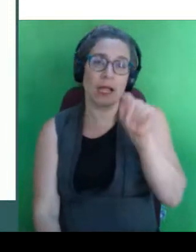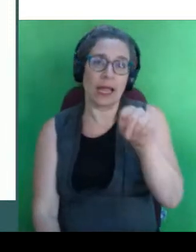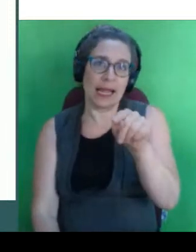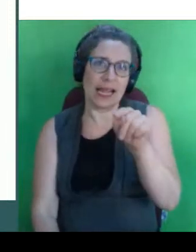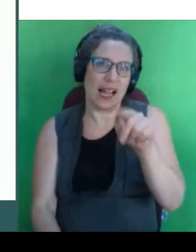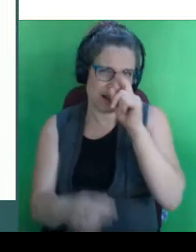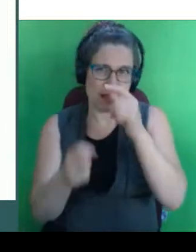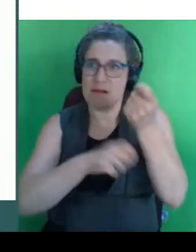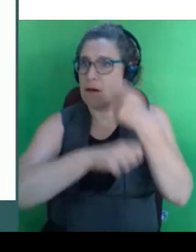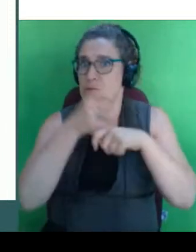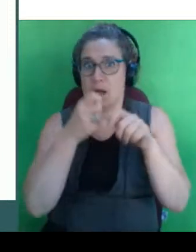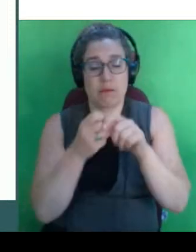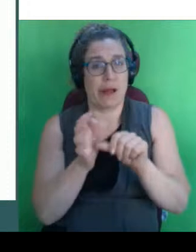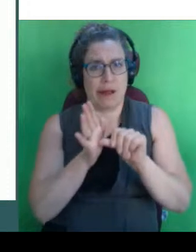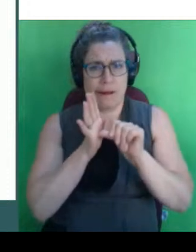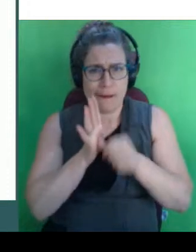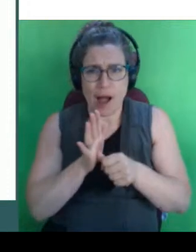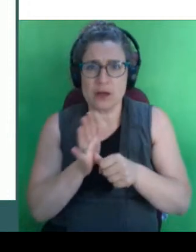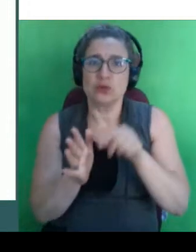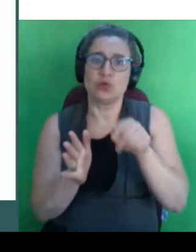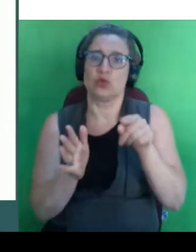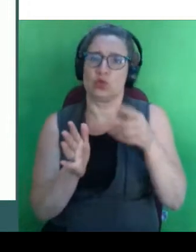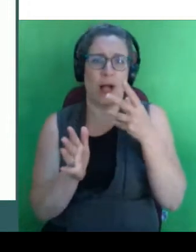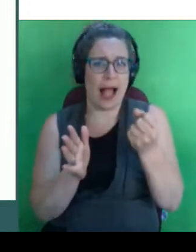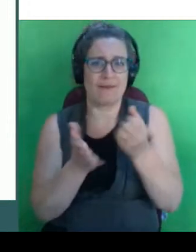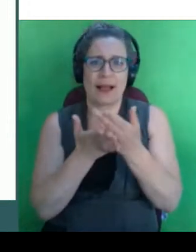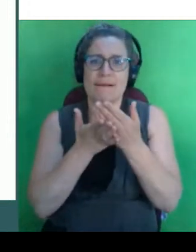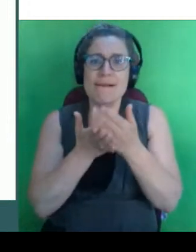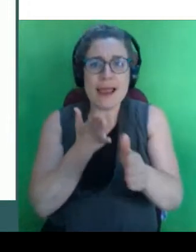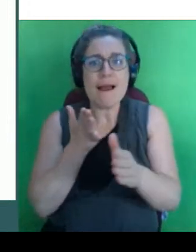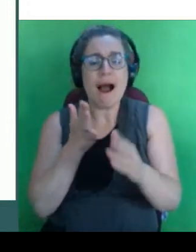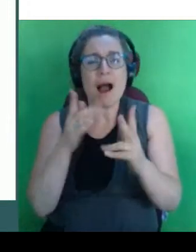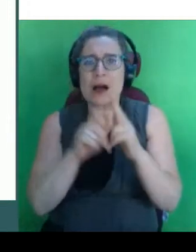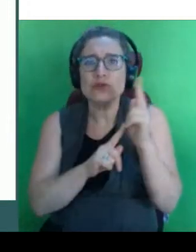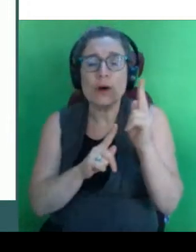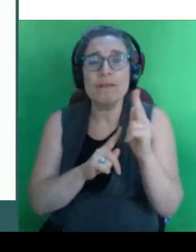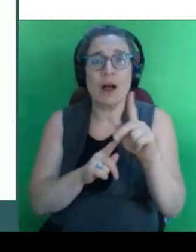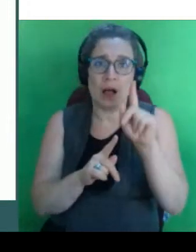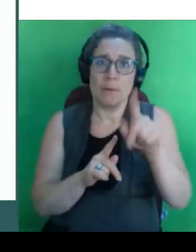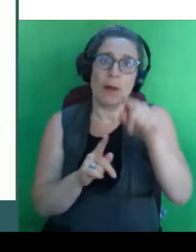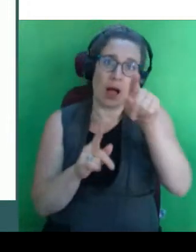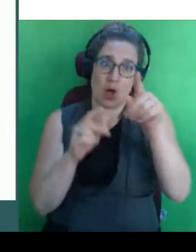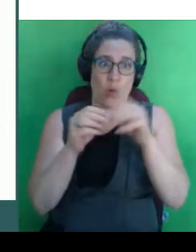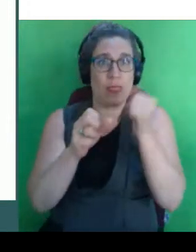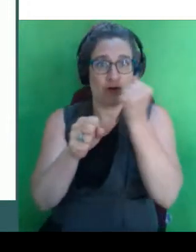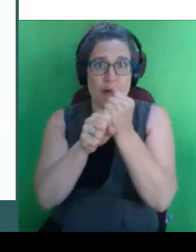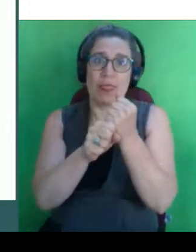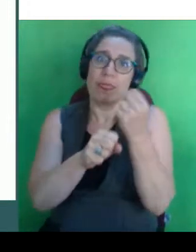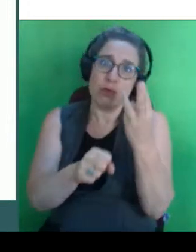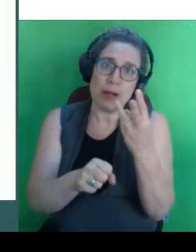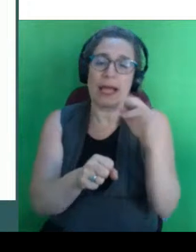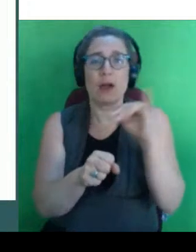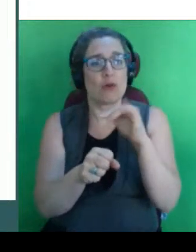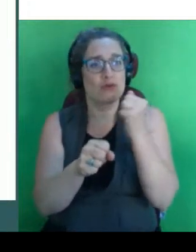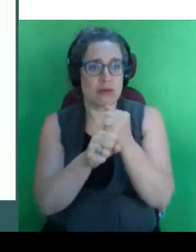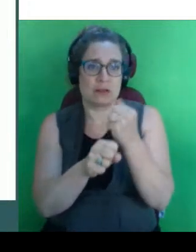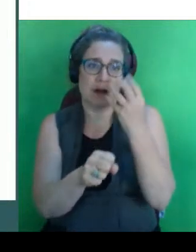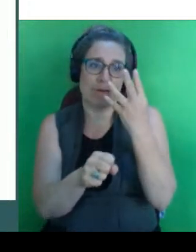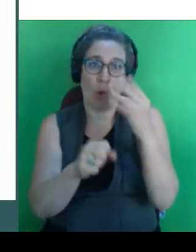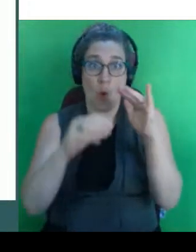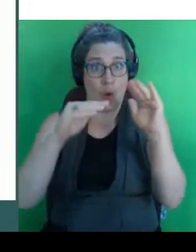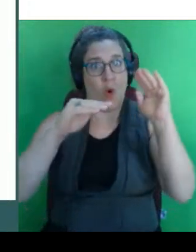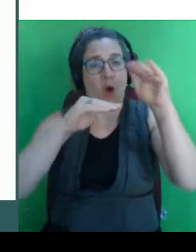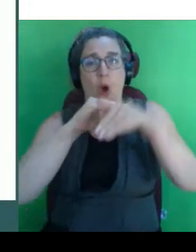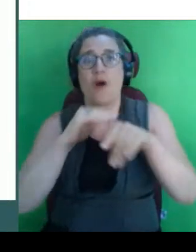a definitive cutoff, but kind of when you're getting to grade 3 and grade 4 above, it becomes very likely allergy is